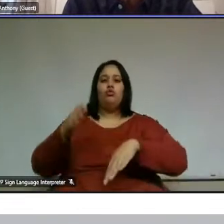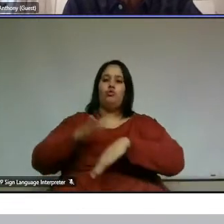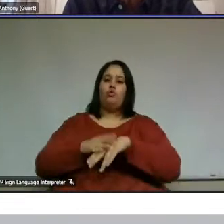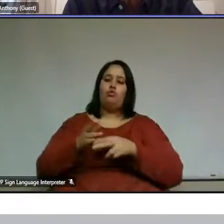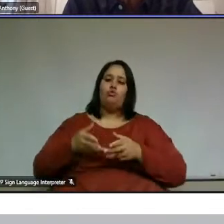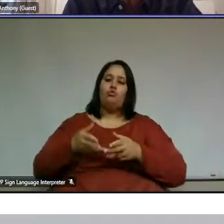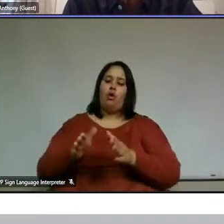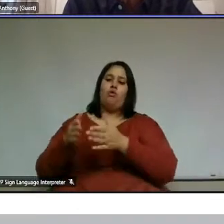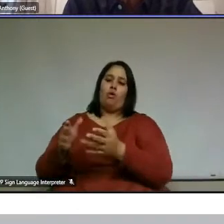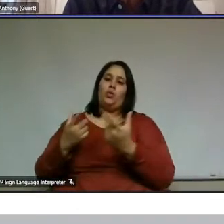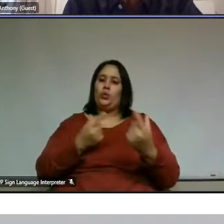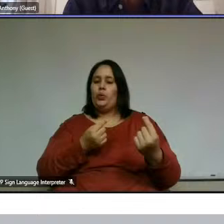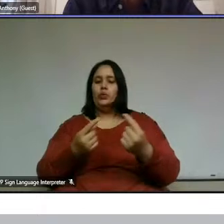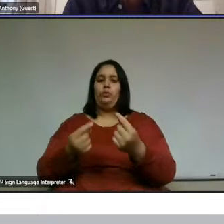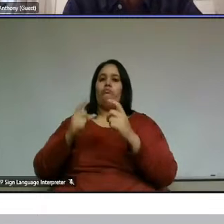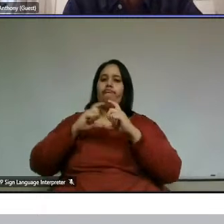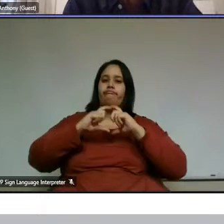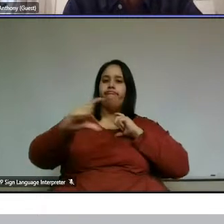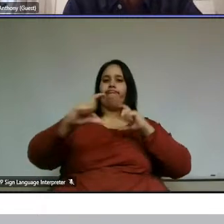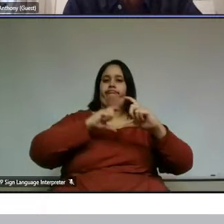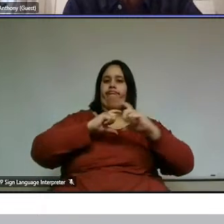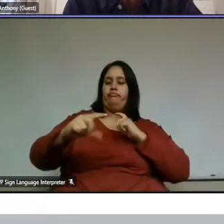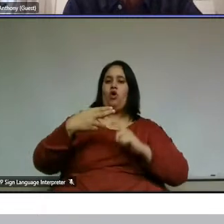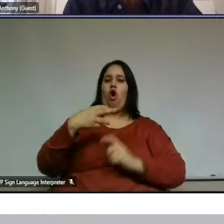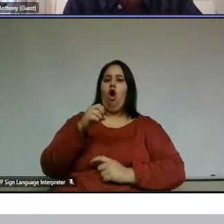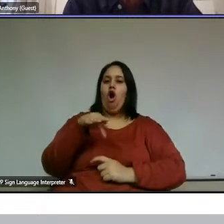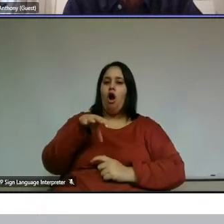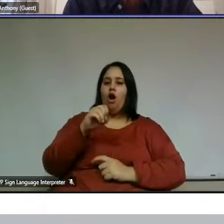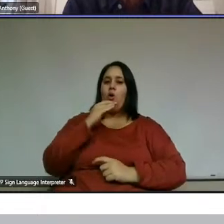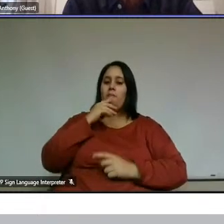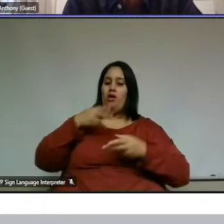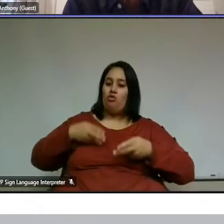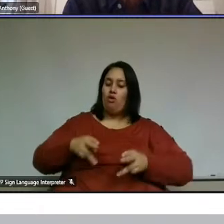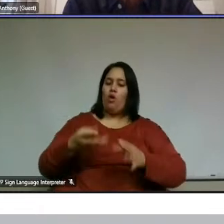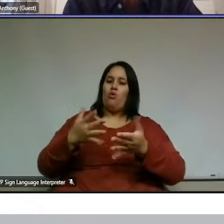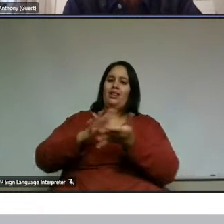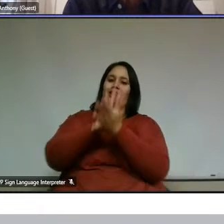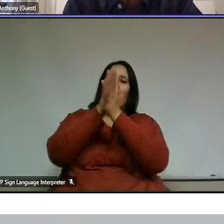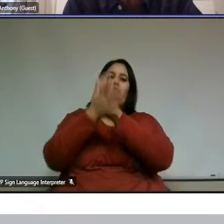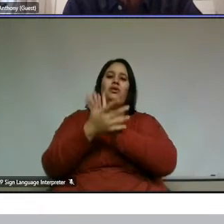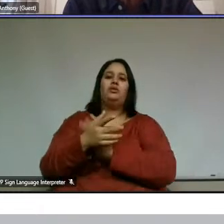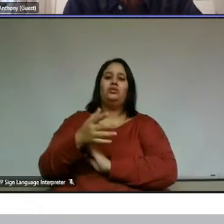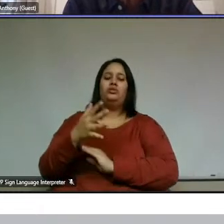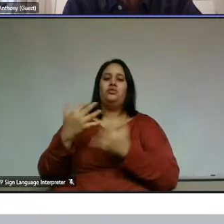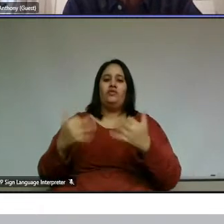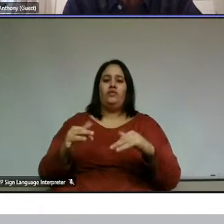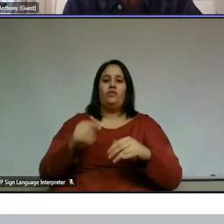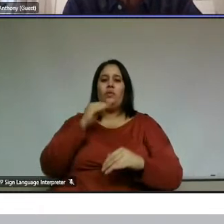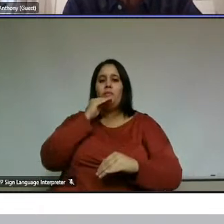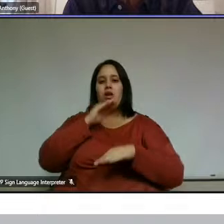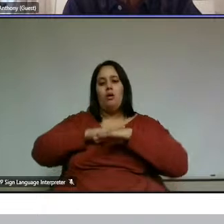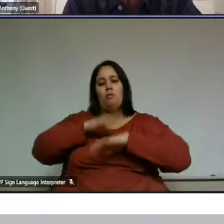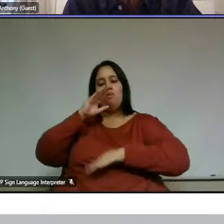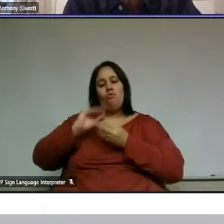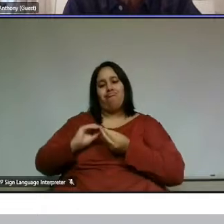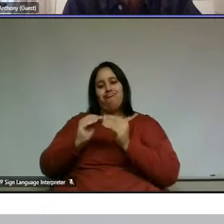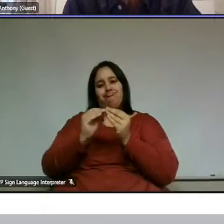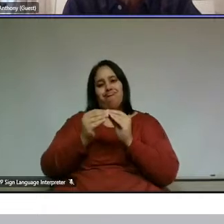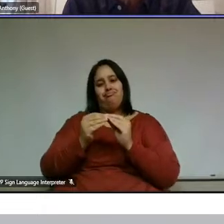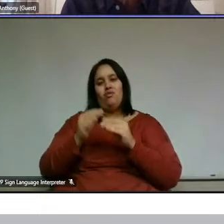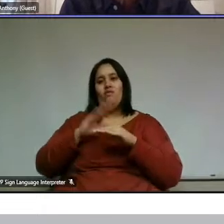the roads must take the burden and the consequent damage to roads and also the requirements for facilities along